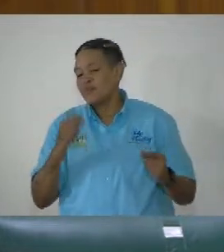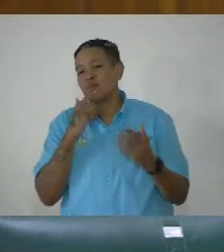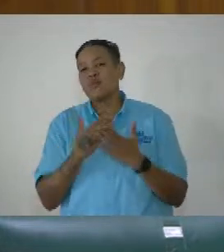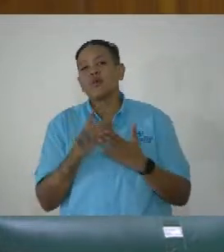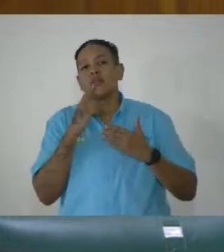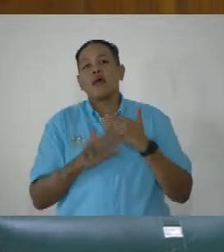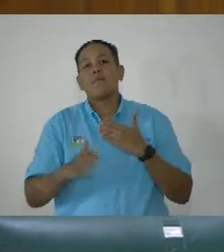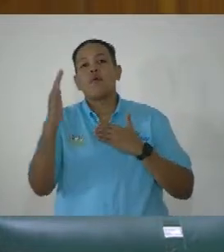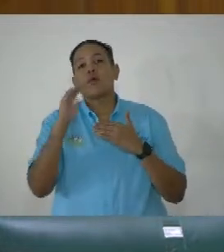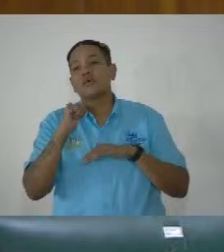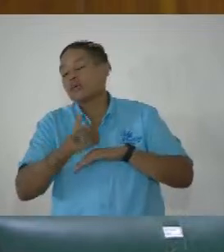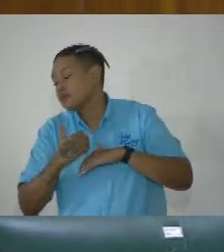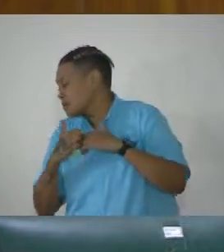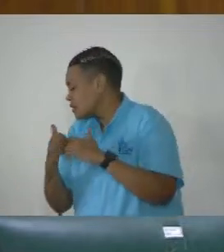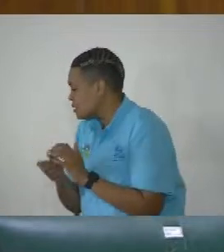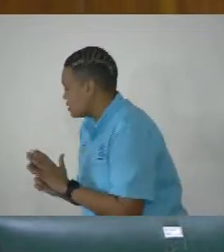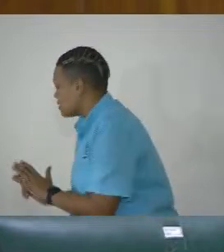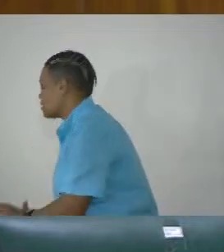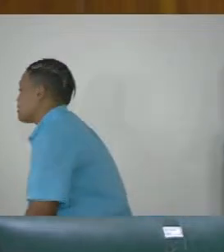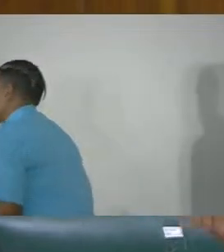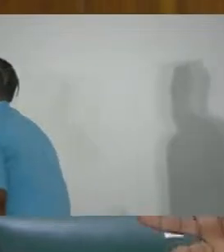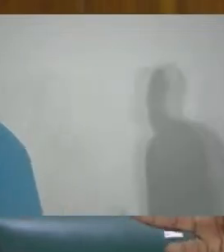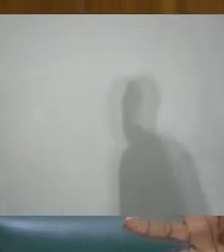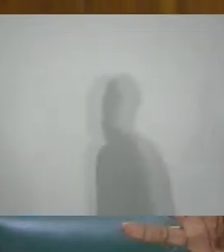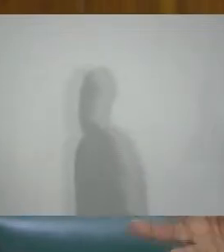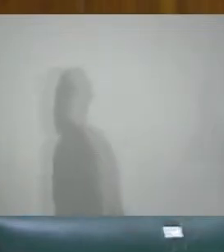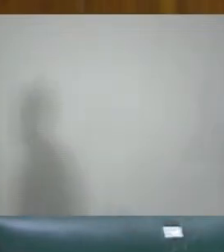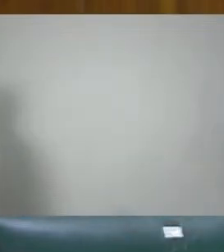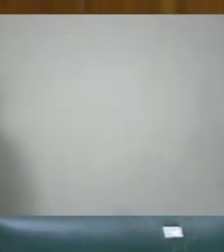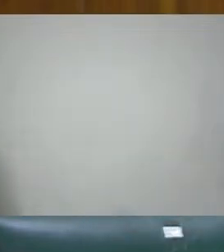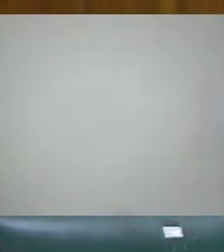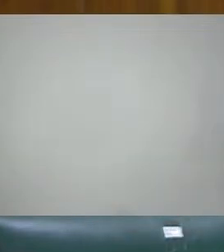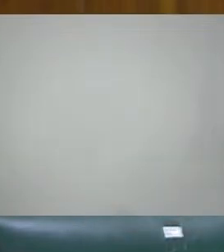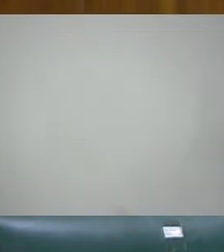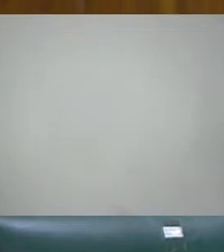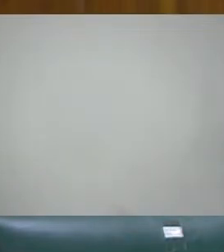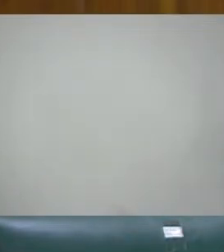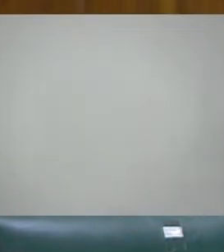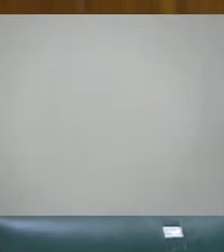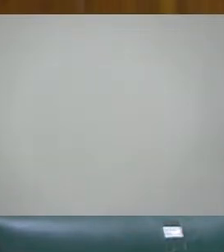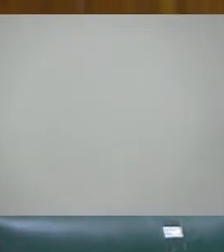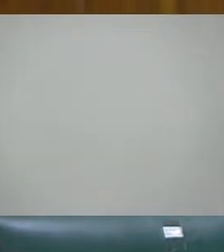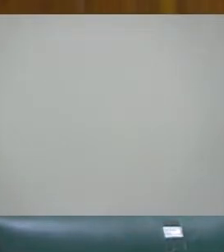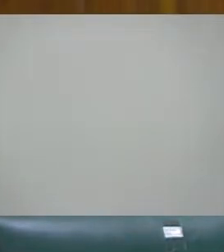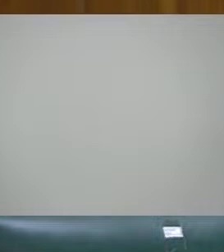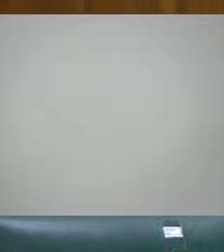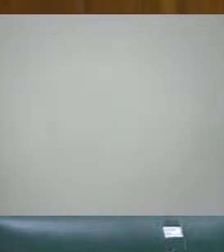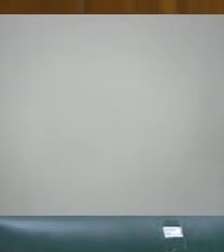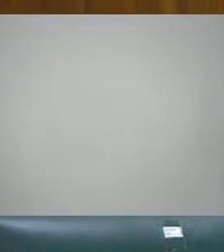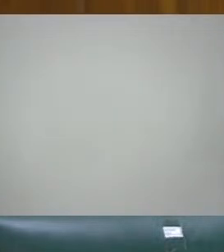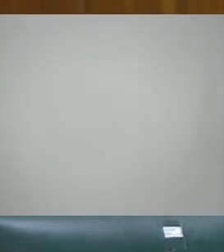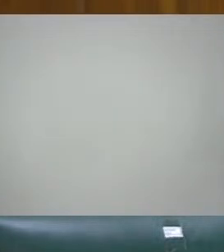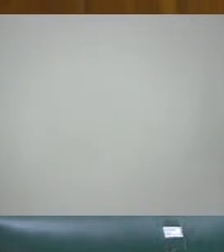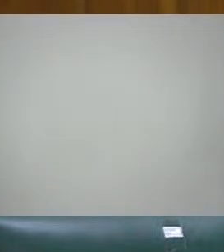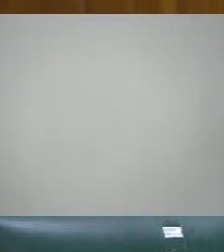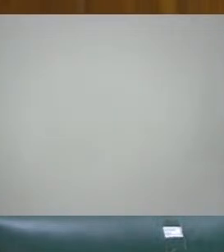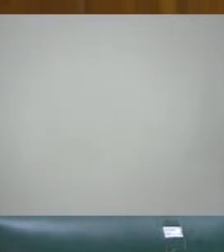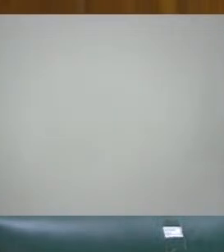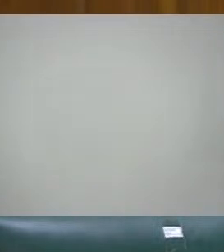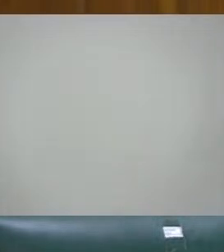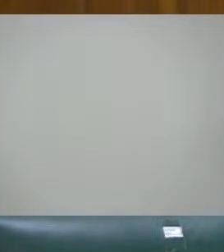post-implementation review so that we can see the gaps based on experience, and so that that can also